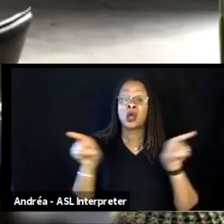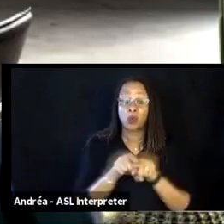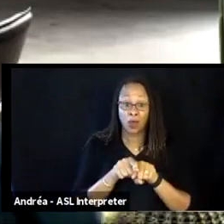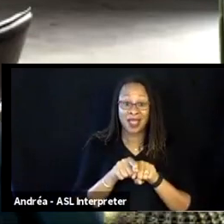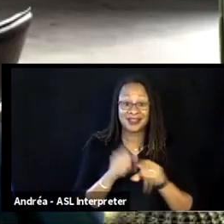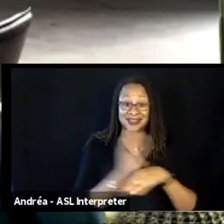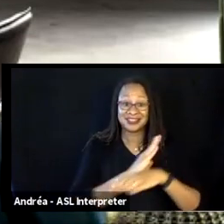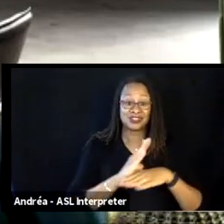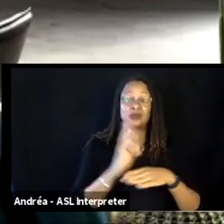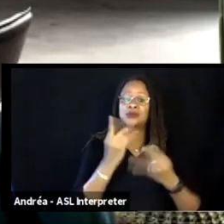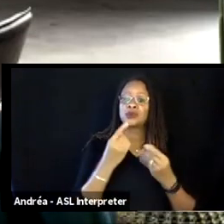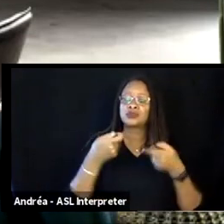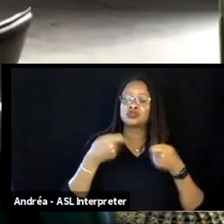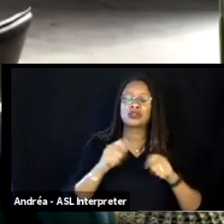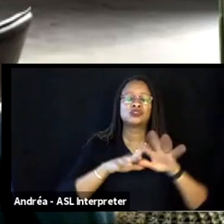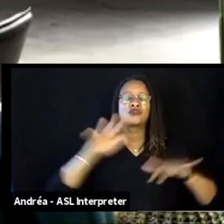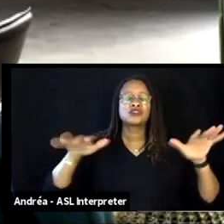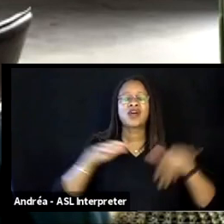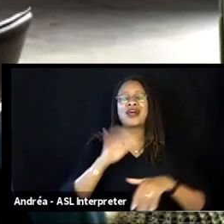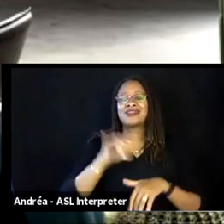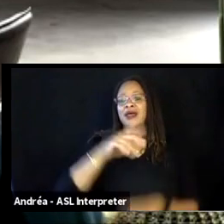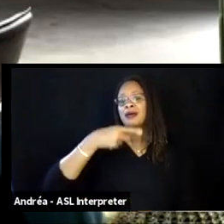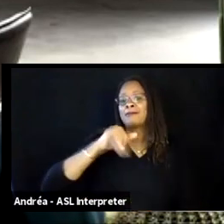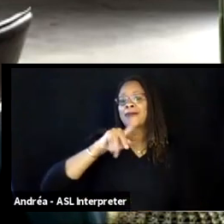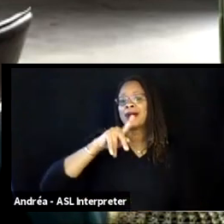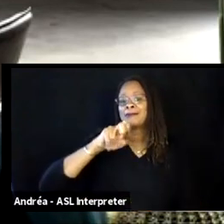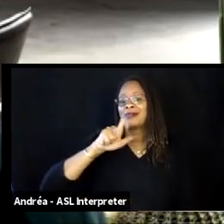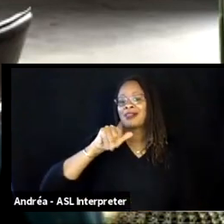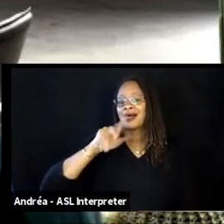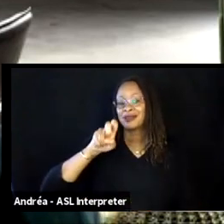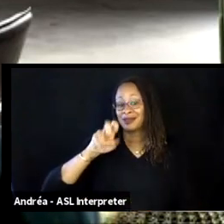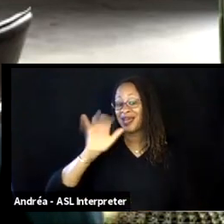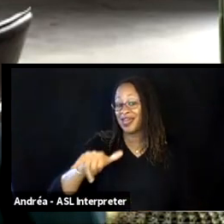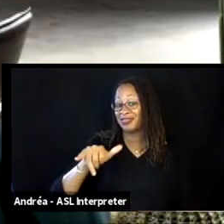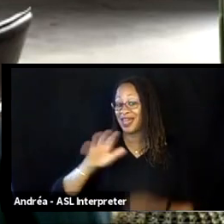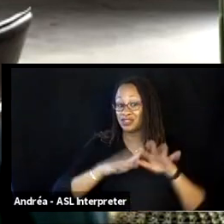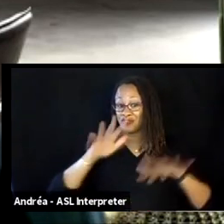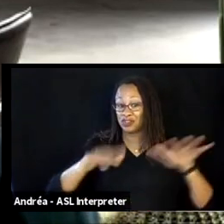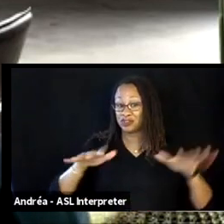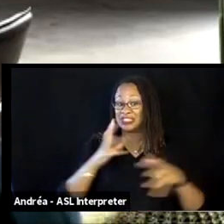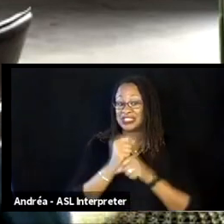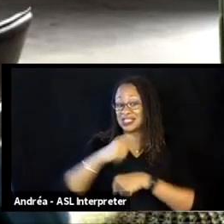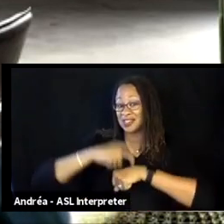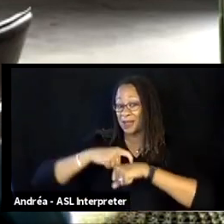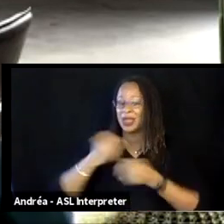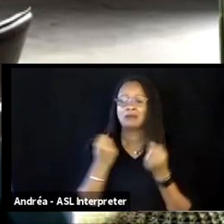to diversify the pipeline. And diversification takes time, and it has multiple elements. The early